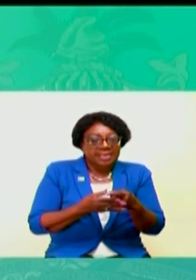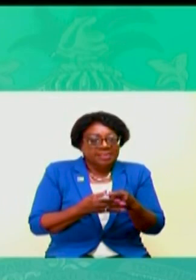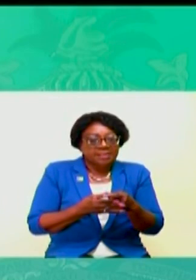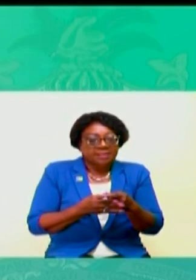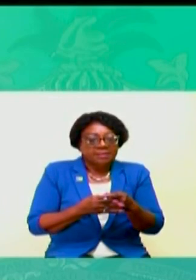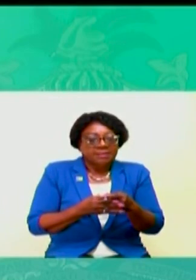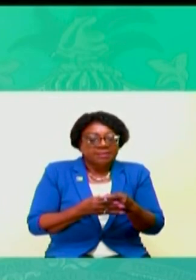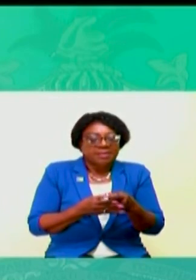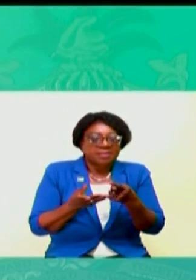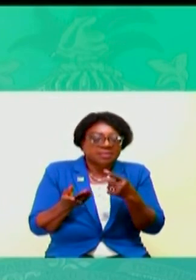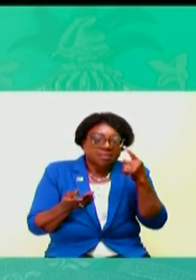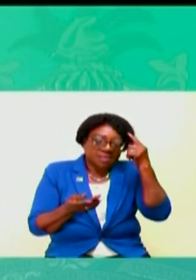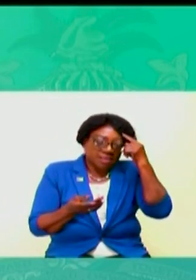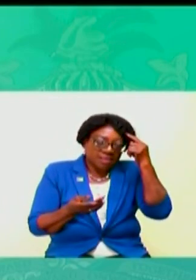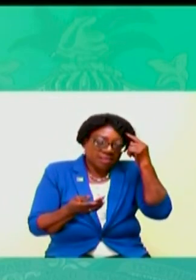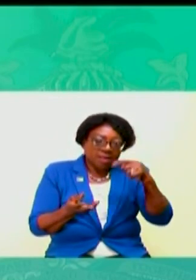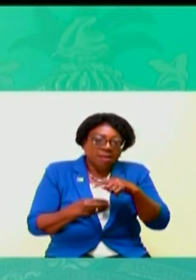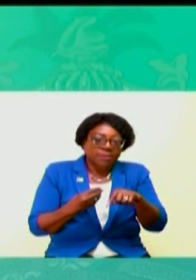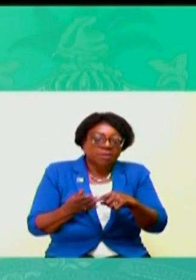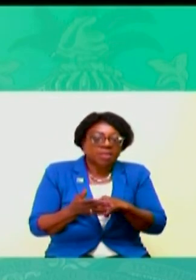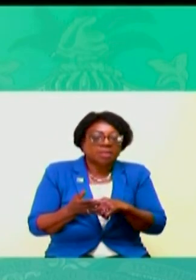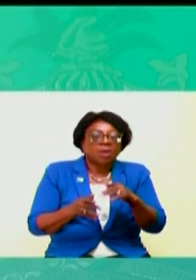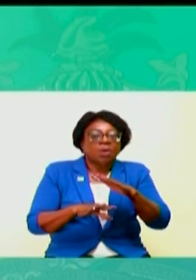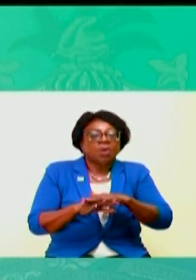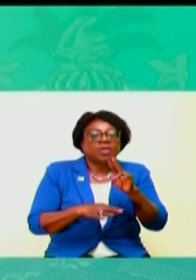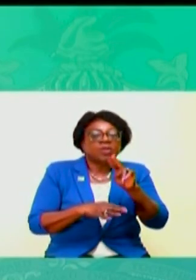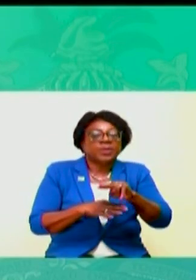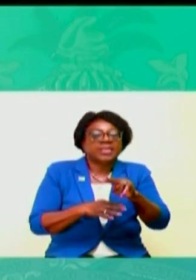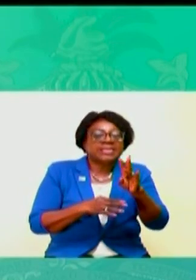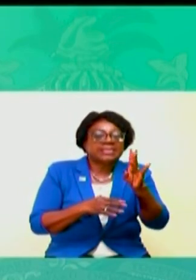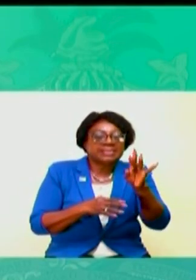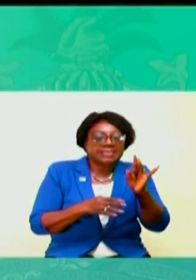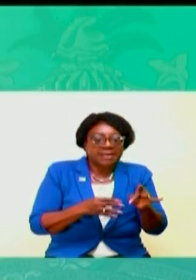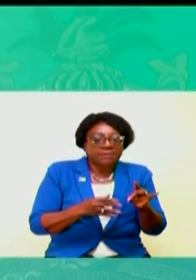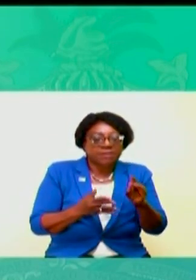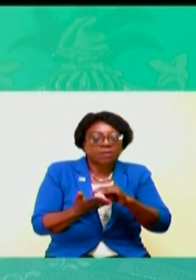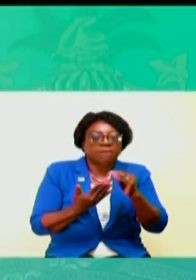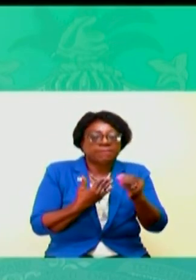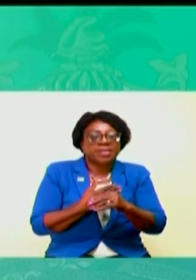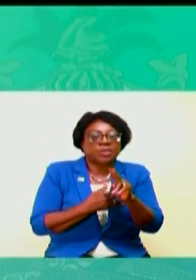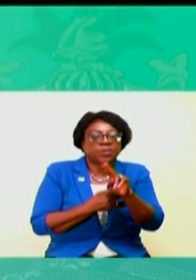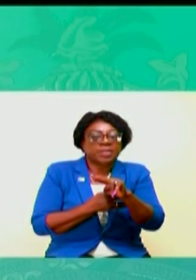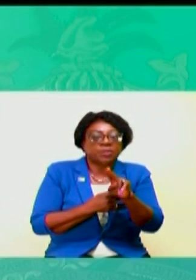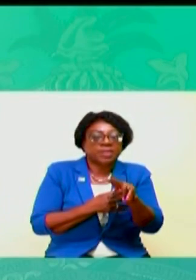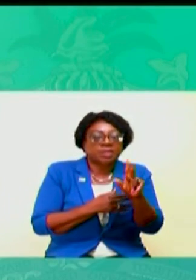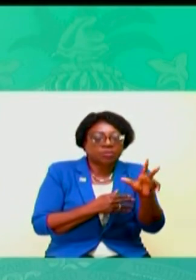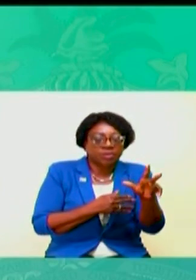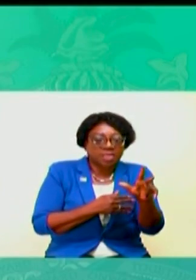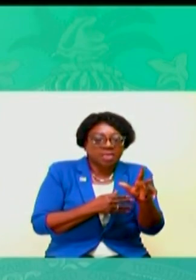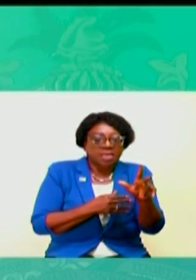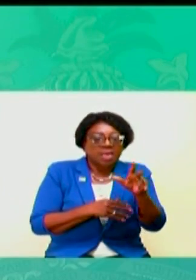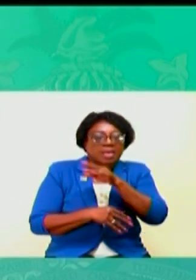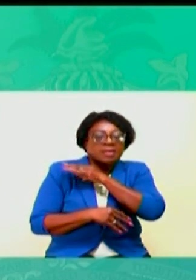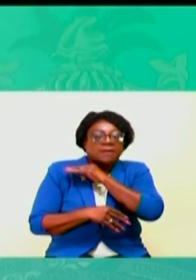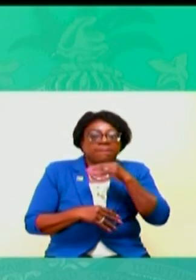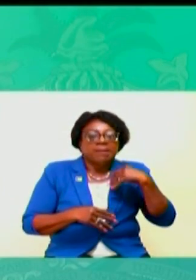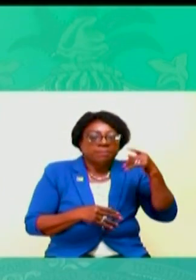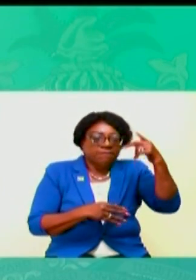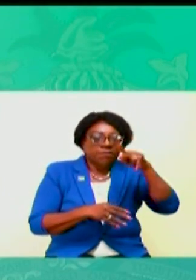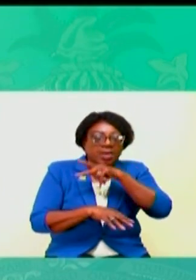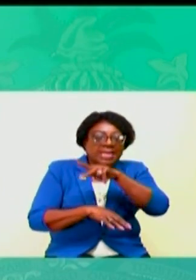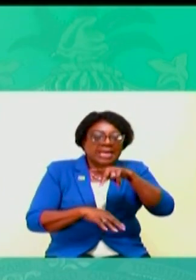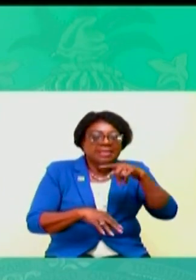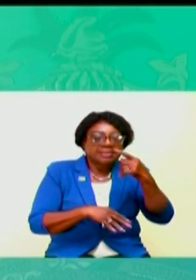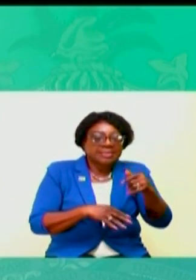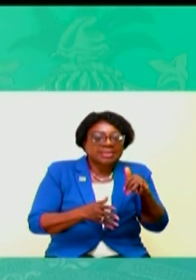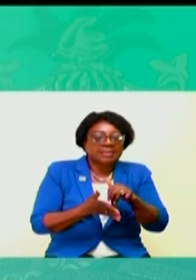think. On the 27th of May, 2023, the member for Killarney said,